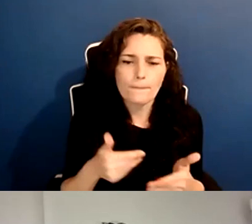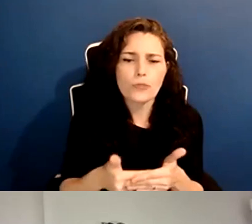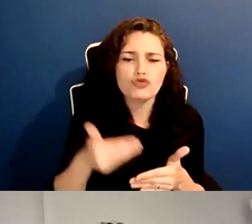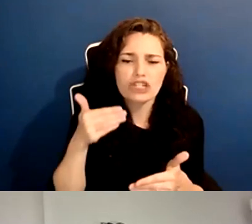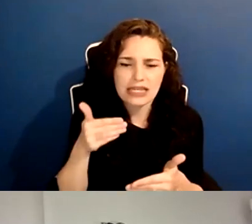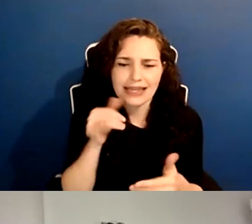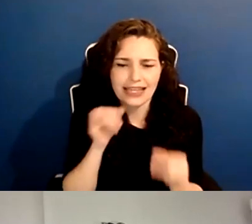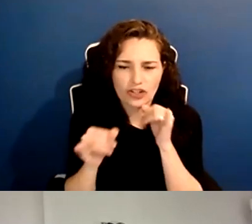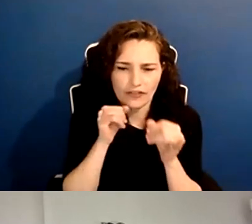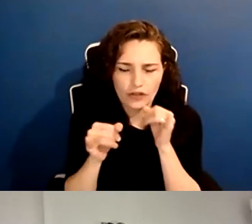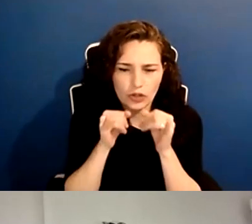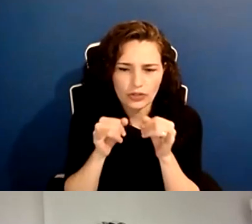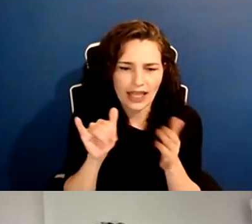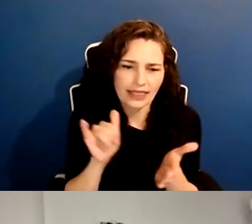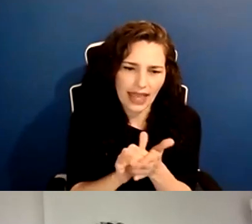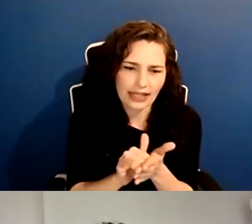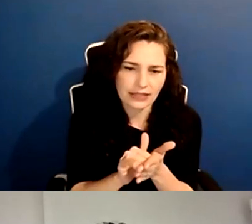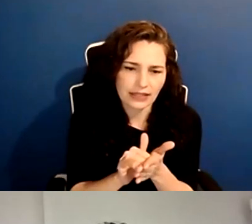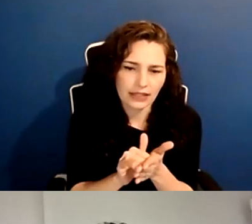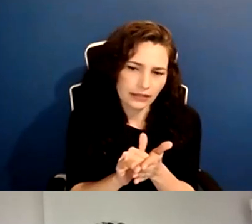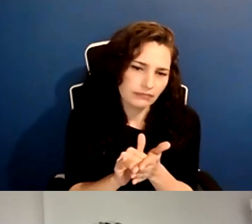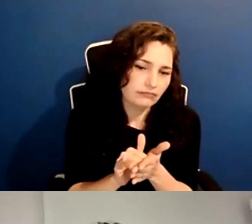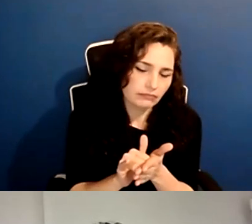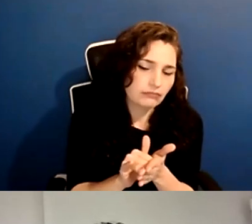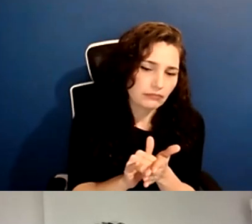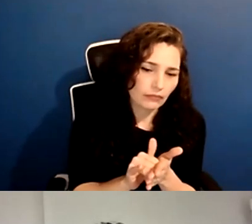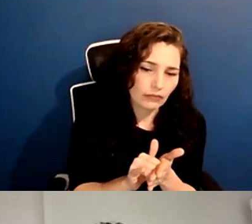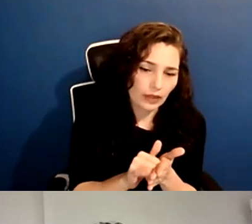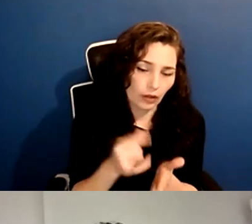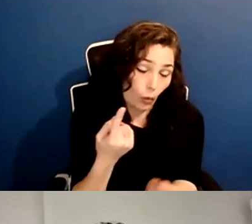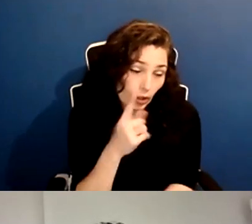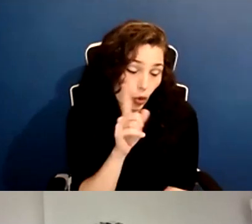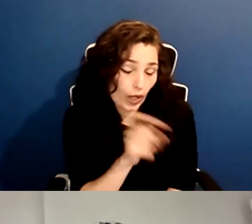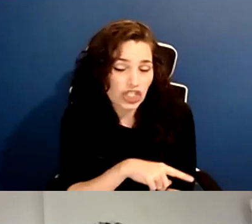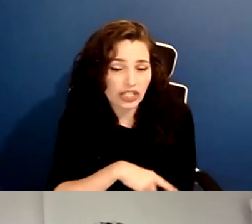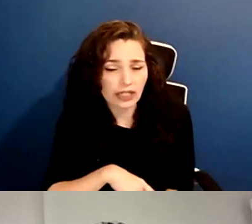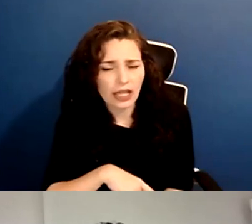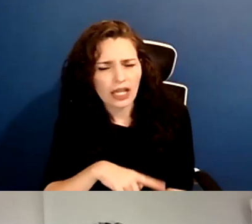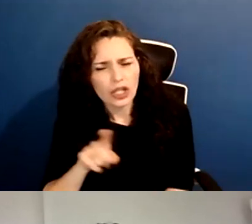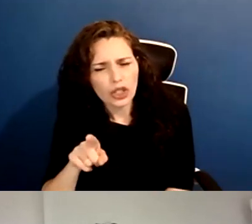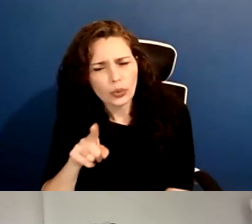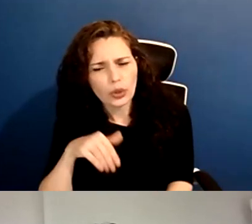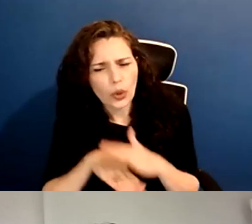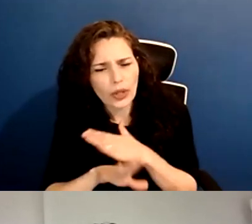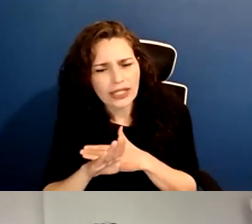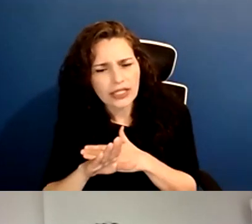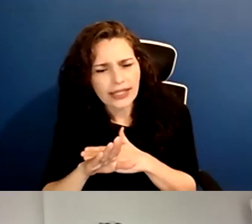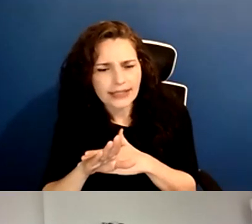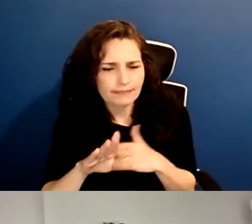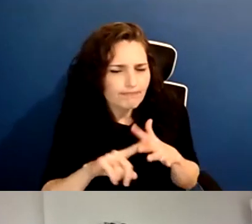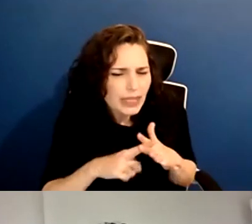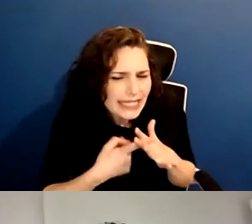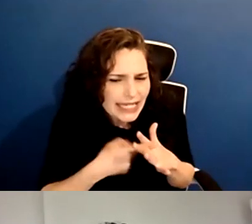When you are going into this entry point, can you talk to folks about your process of doing